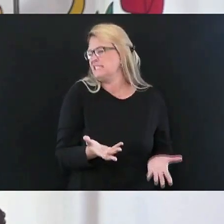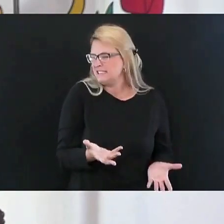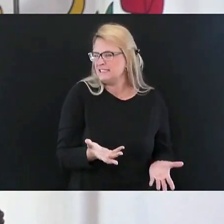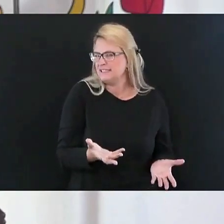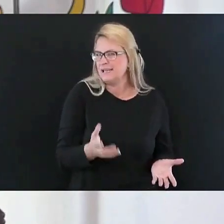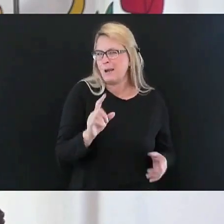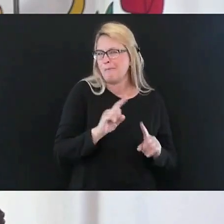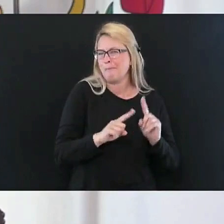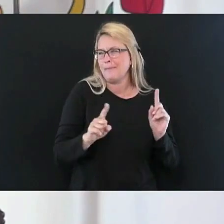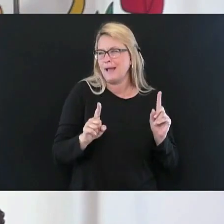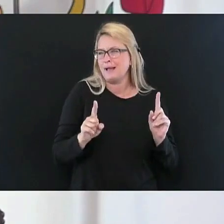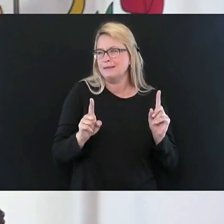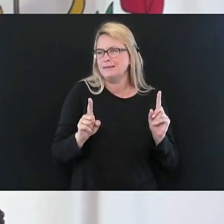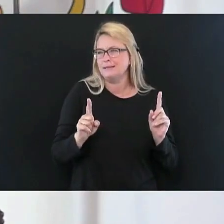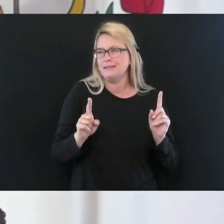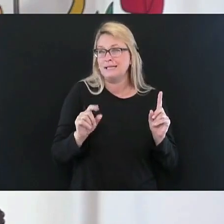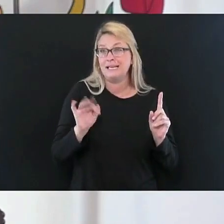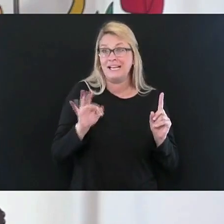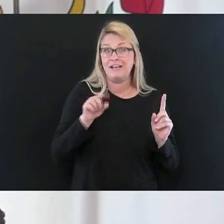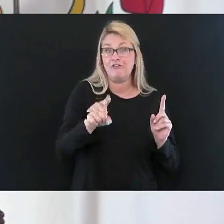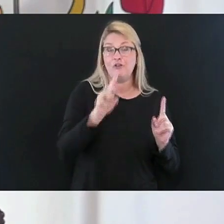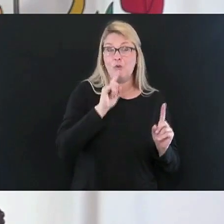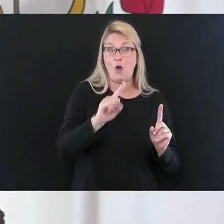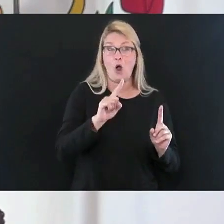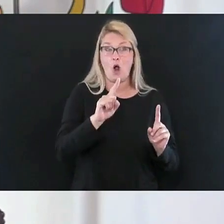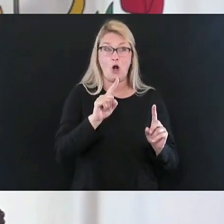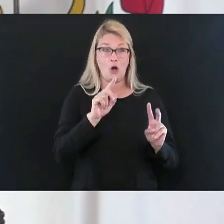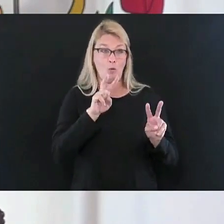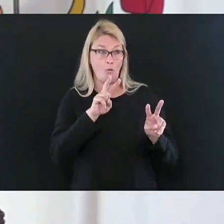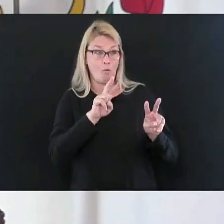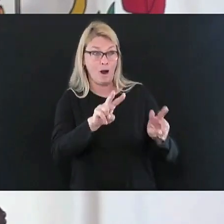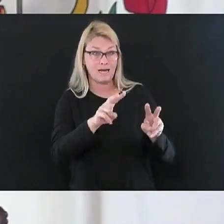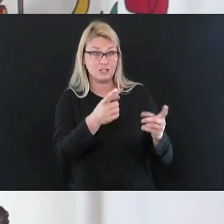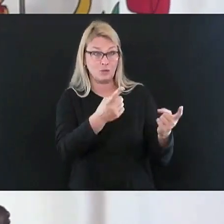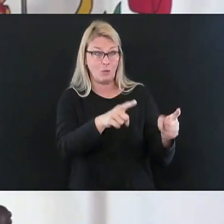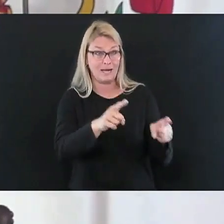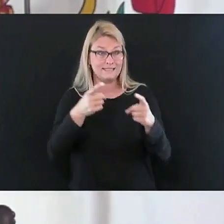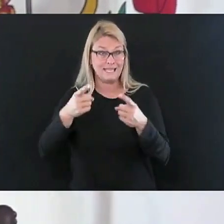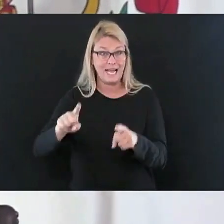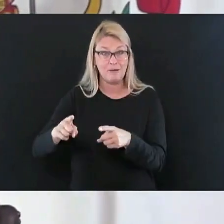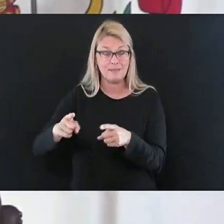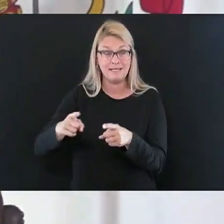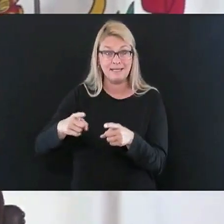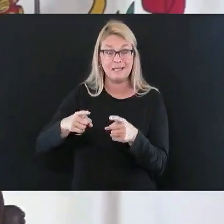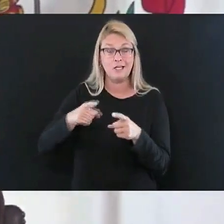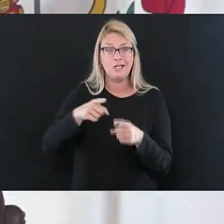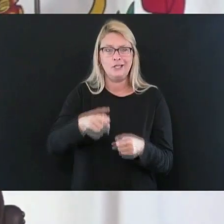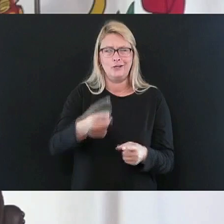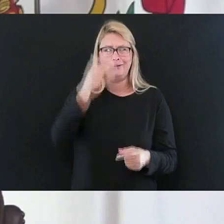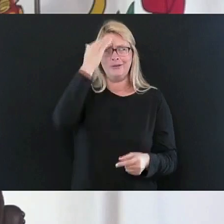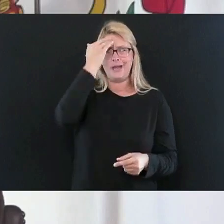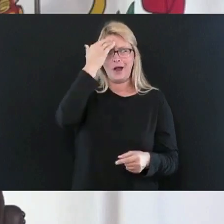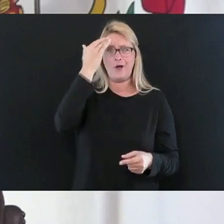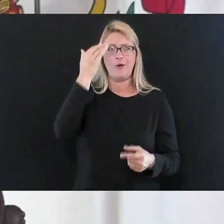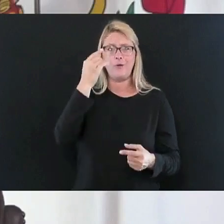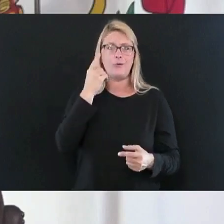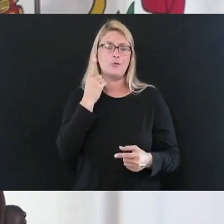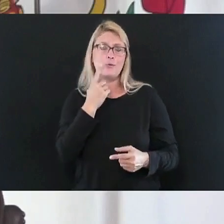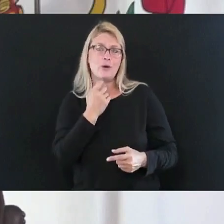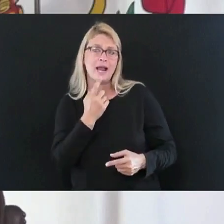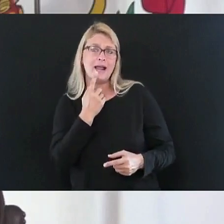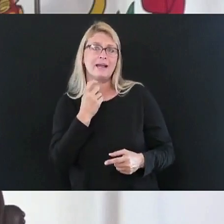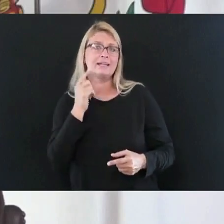hate to say it, but if you're watching what's going on in those counties and you're in the red